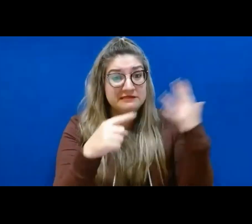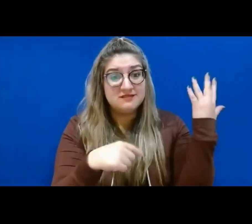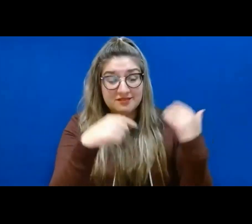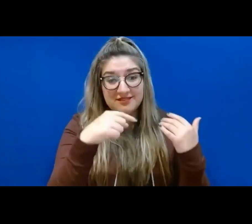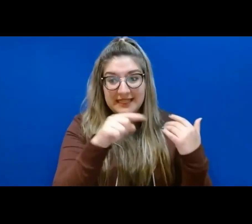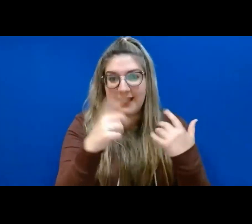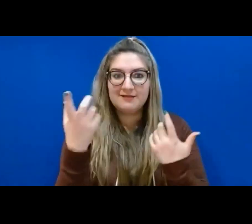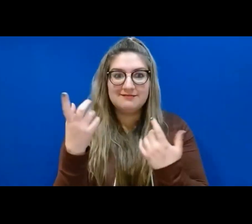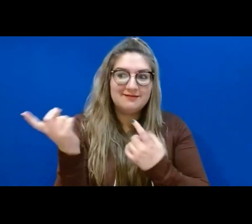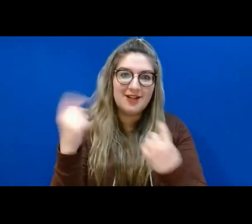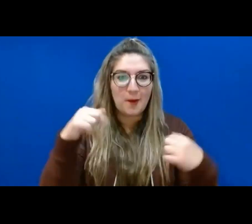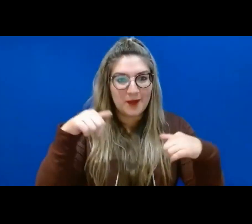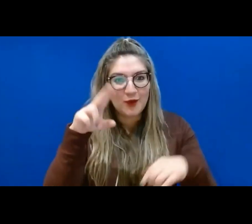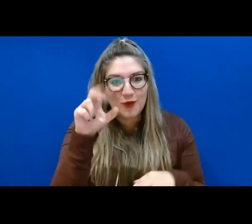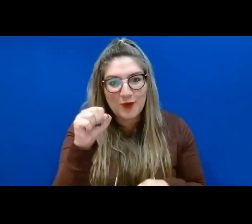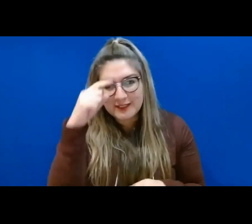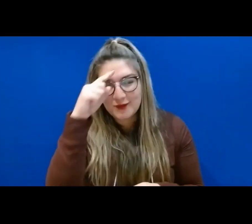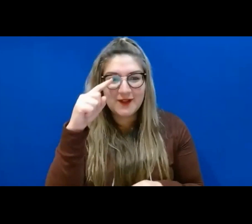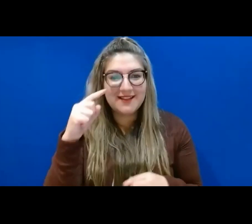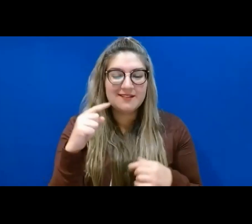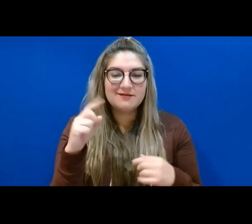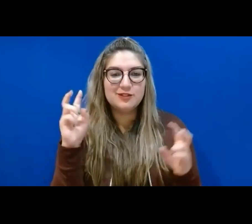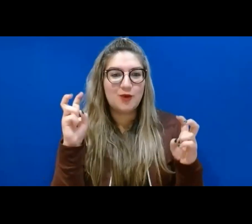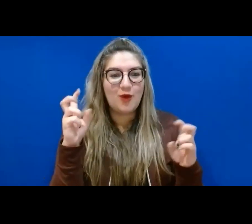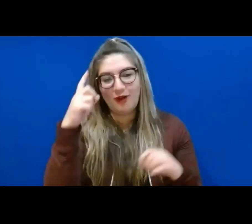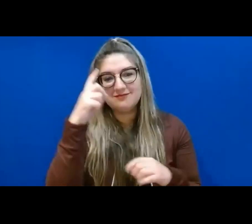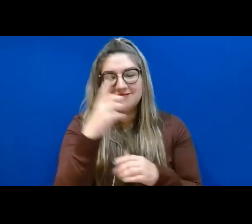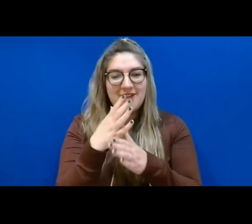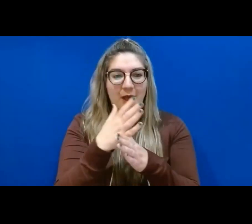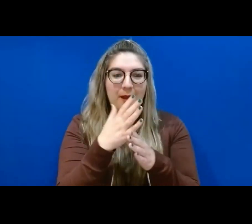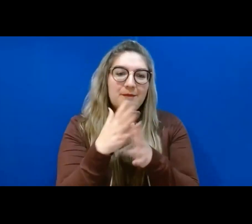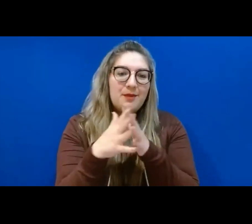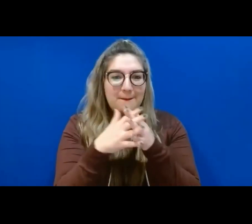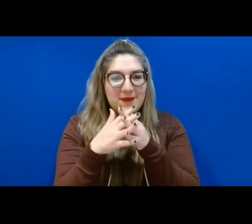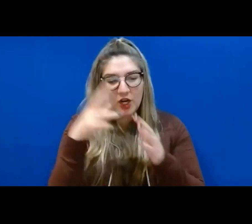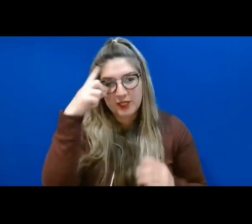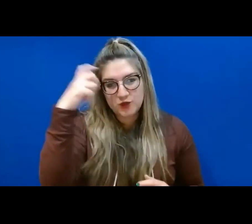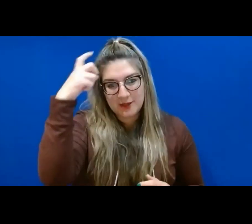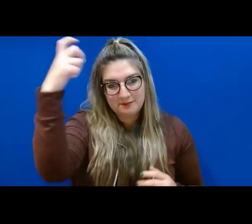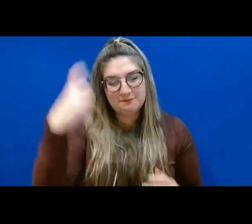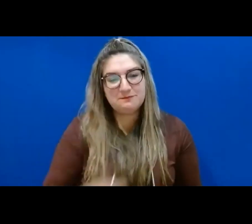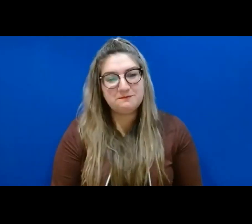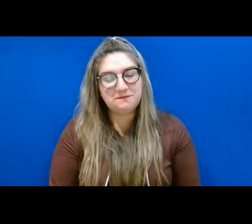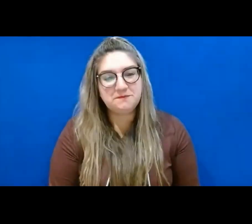dream. That's let me share